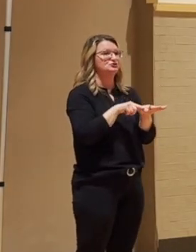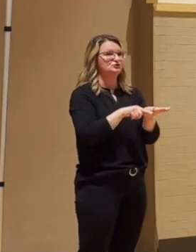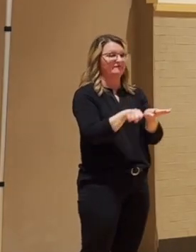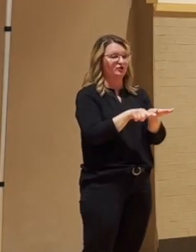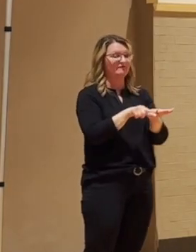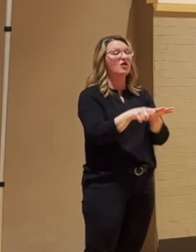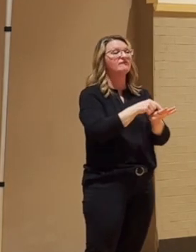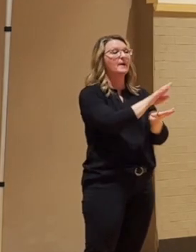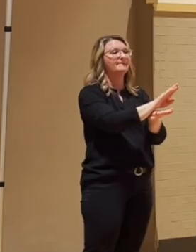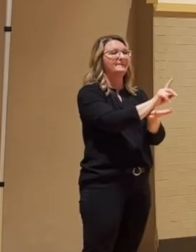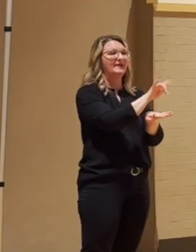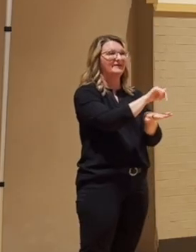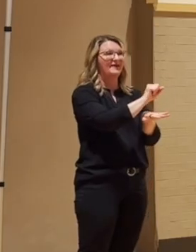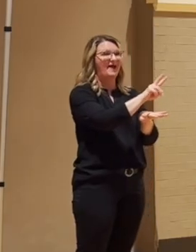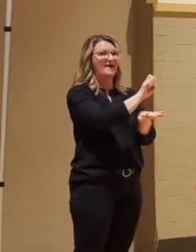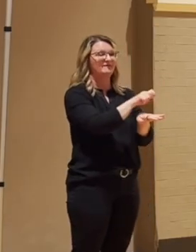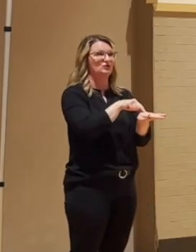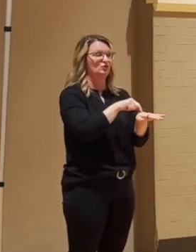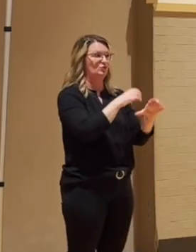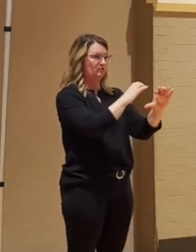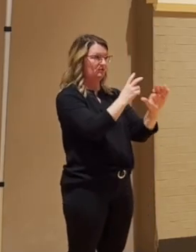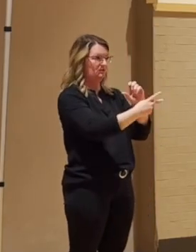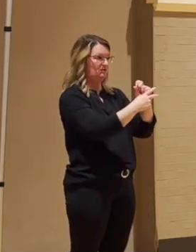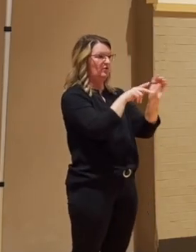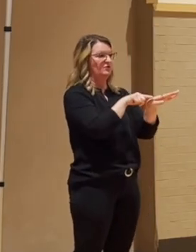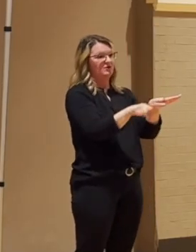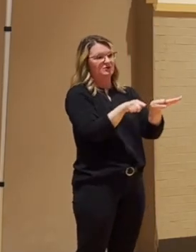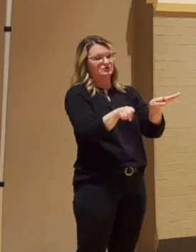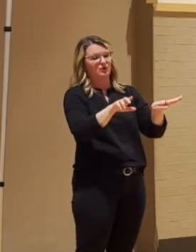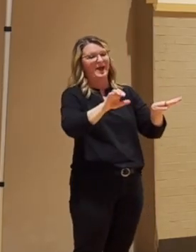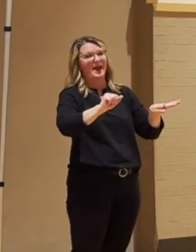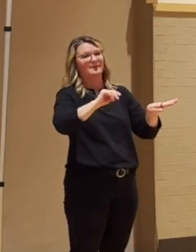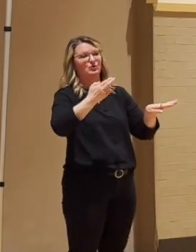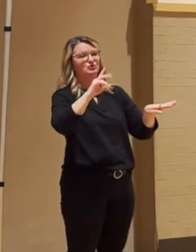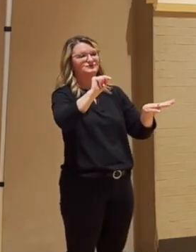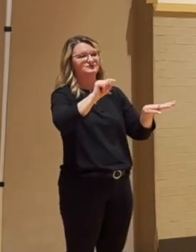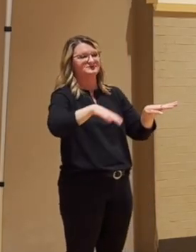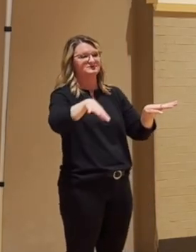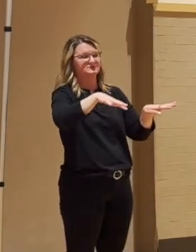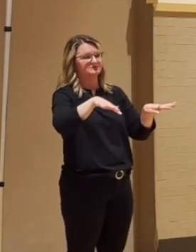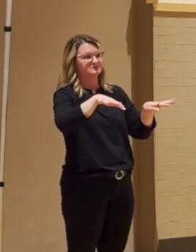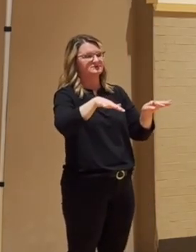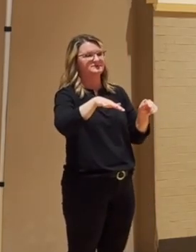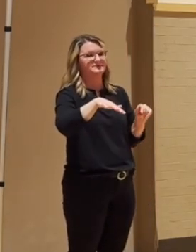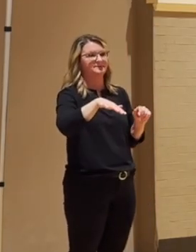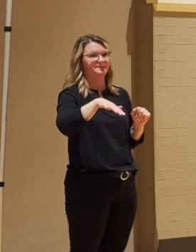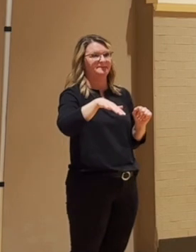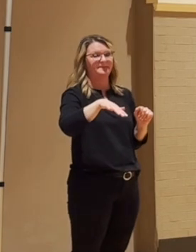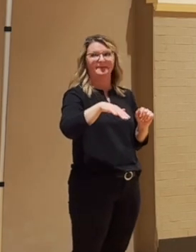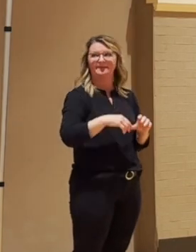Bailey Avenue trunk sewer into the Amherst Quarry, if I can point.